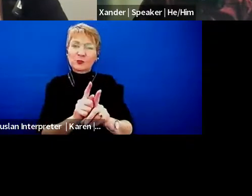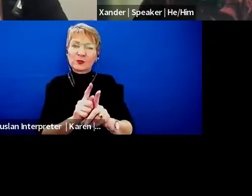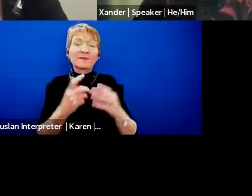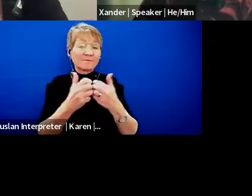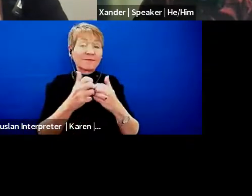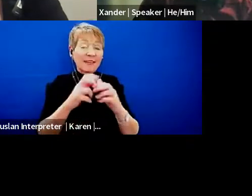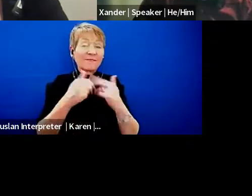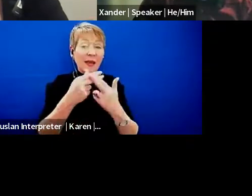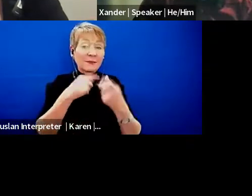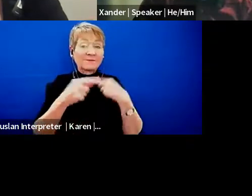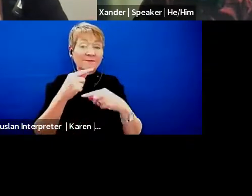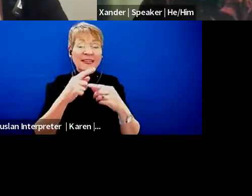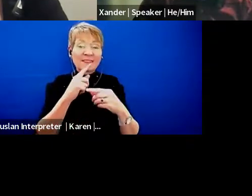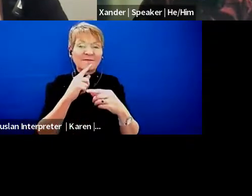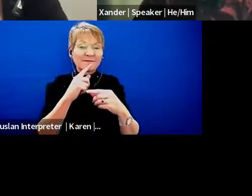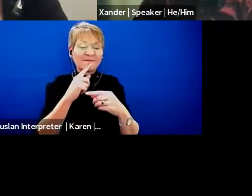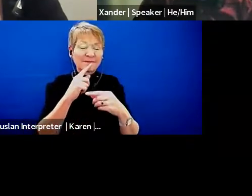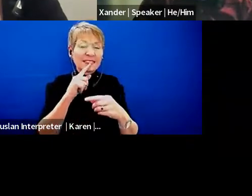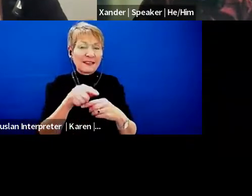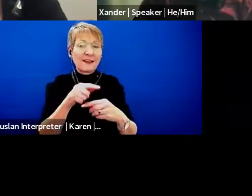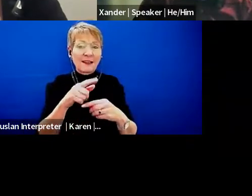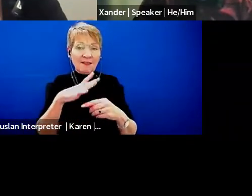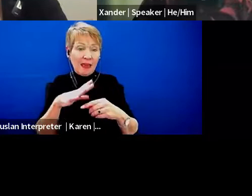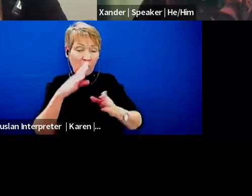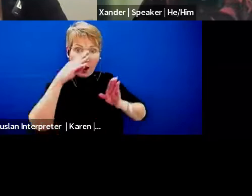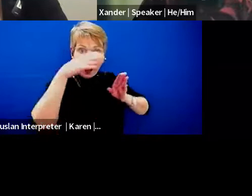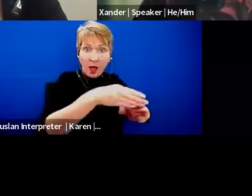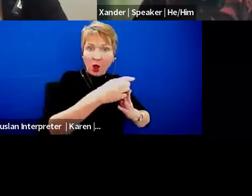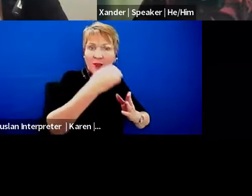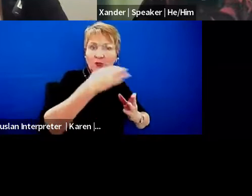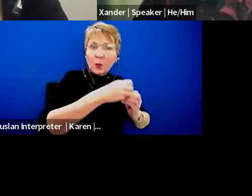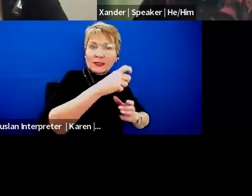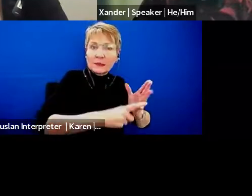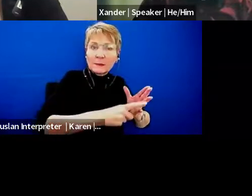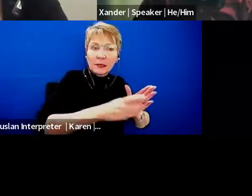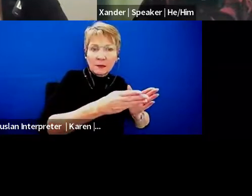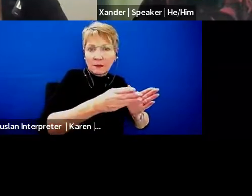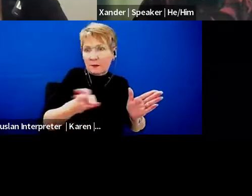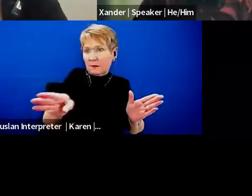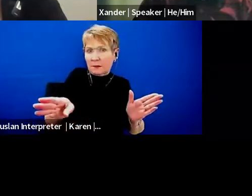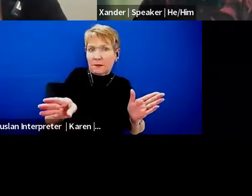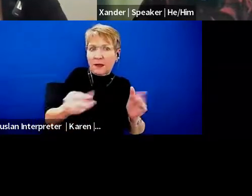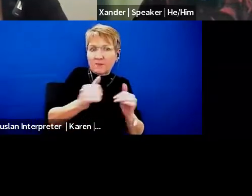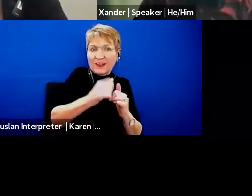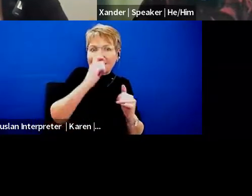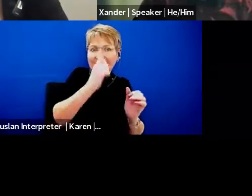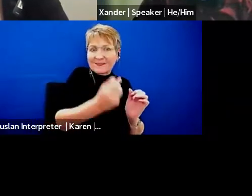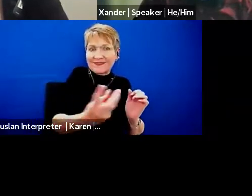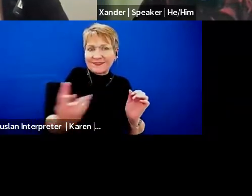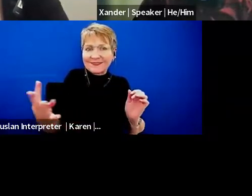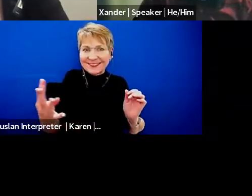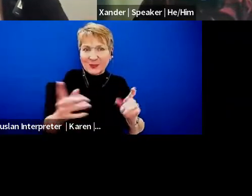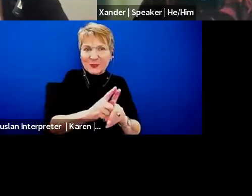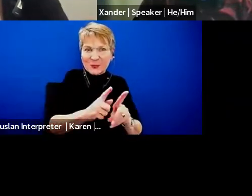need to step back and check that everyone in the family is getting what they need. This is a speed trip through the area